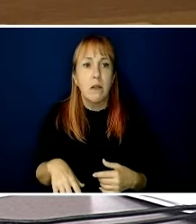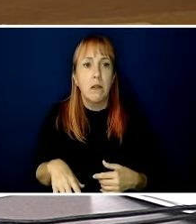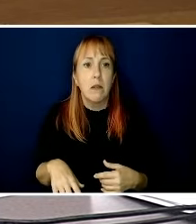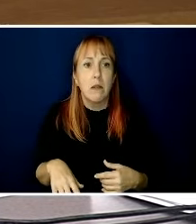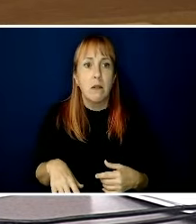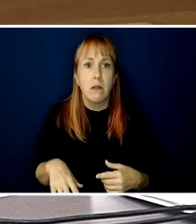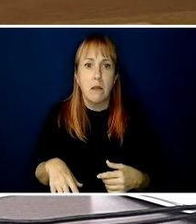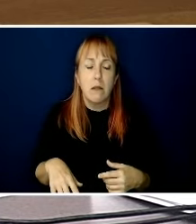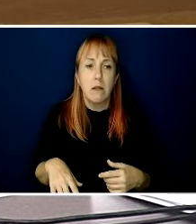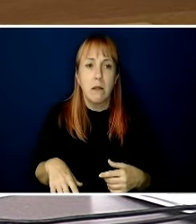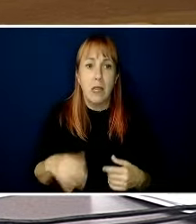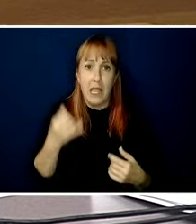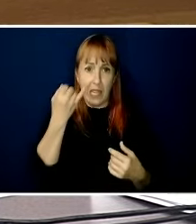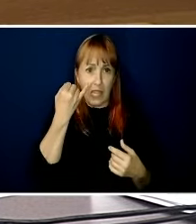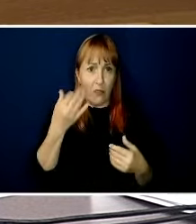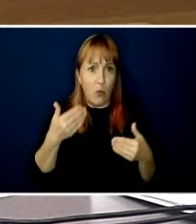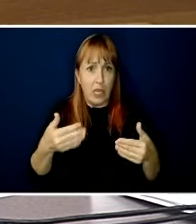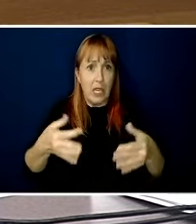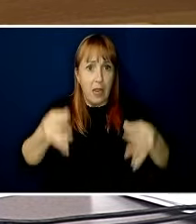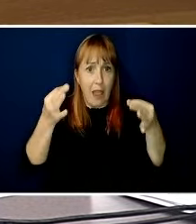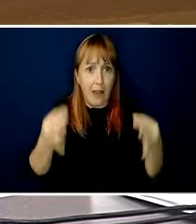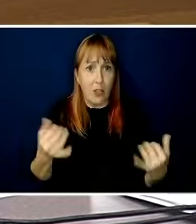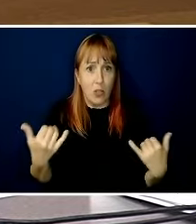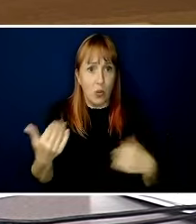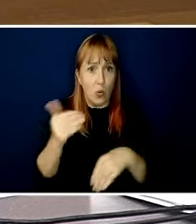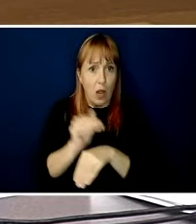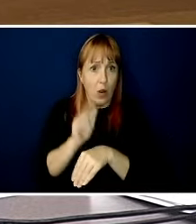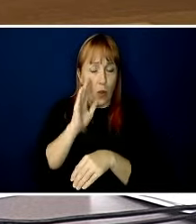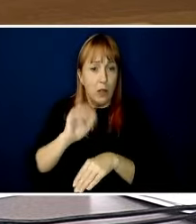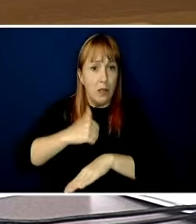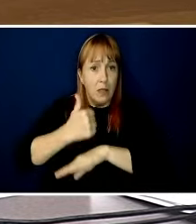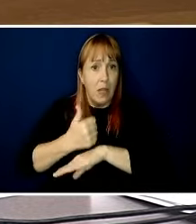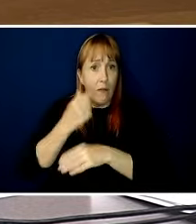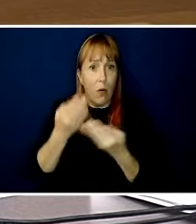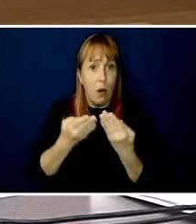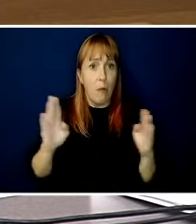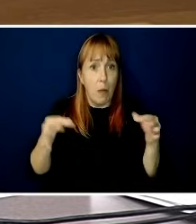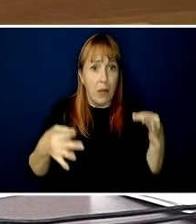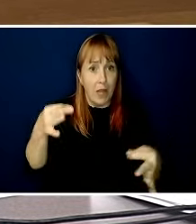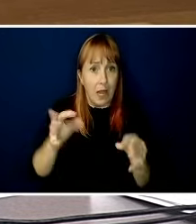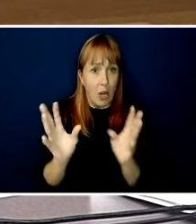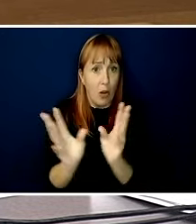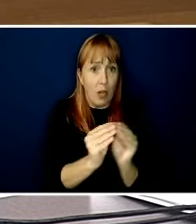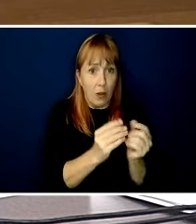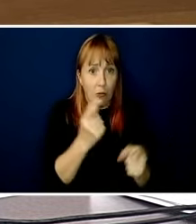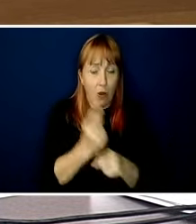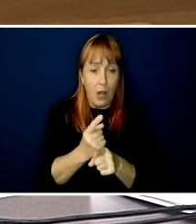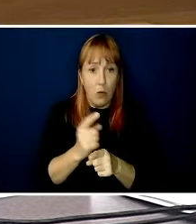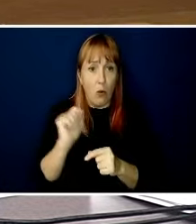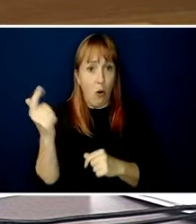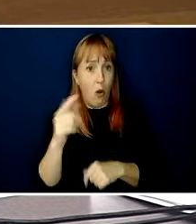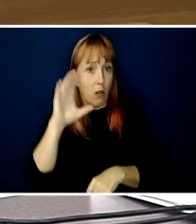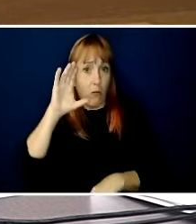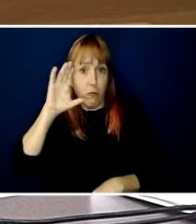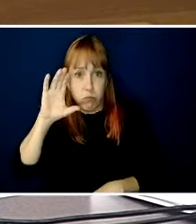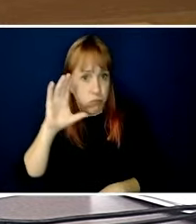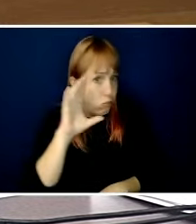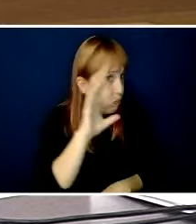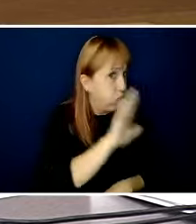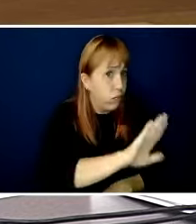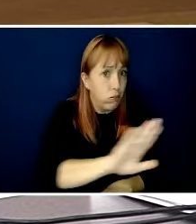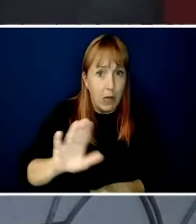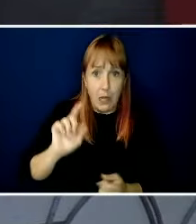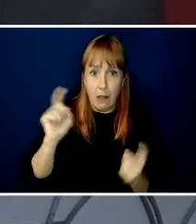if we take action tonight, we're going to set this for a public hearing, is that correct? Where we will have an opportunity to hear all of the arguments and potentially make amendments, is